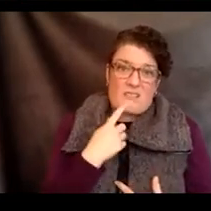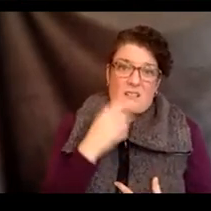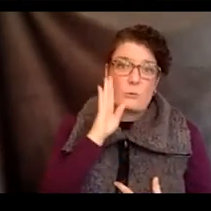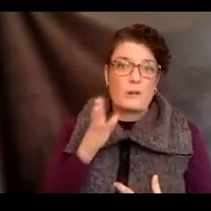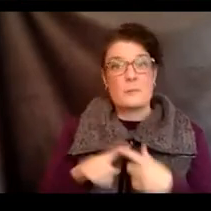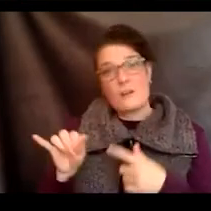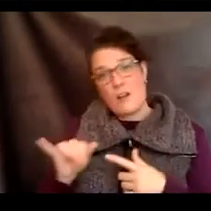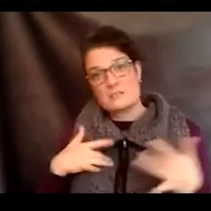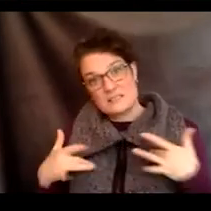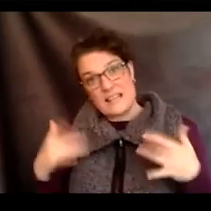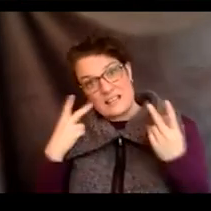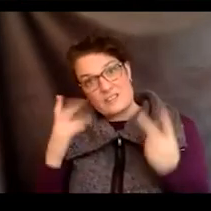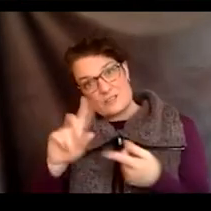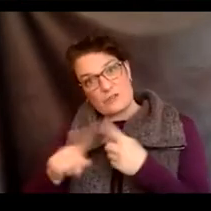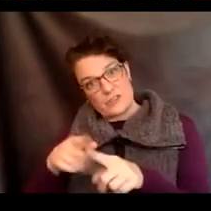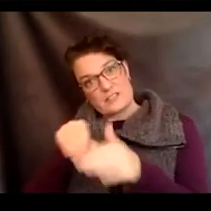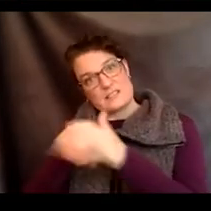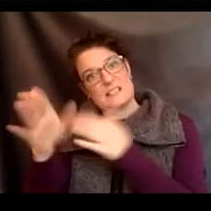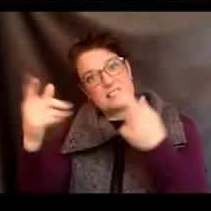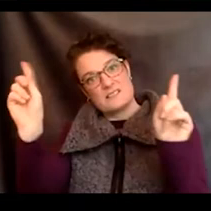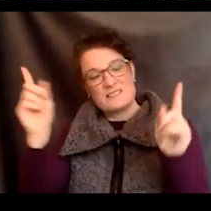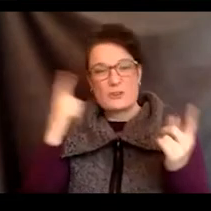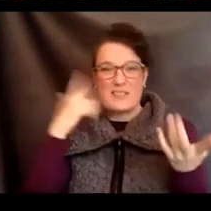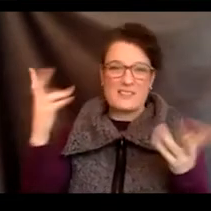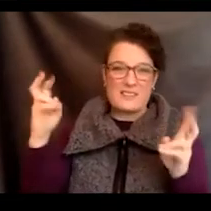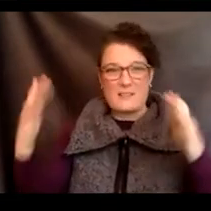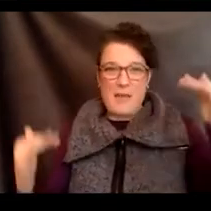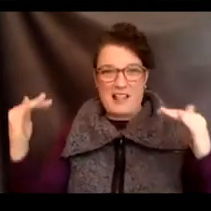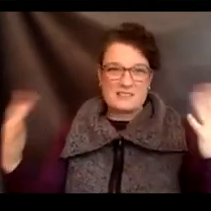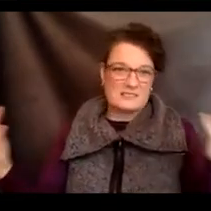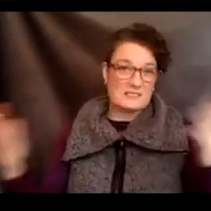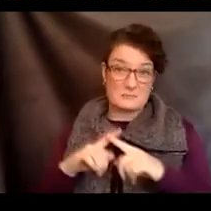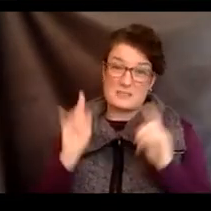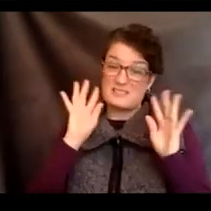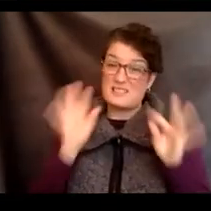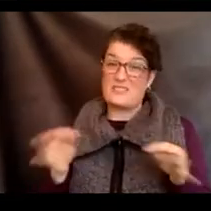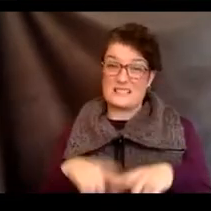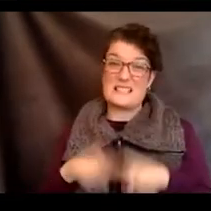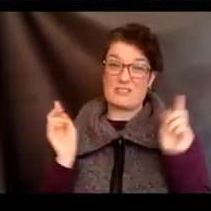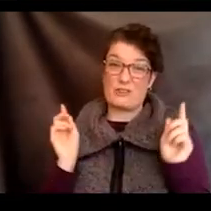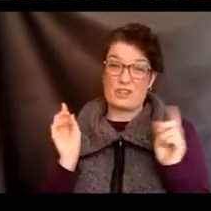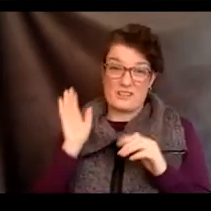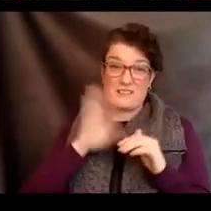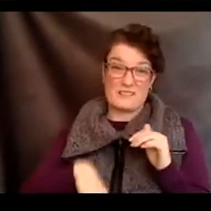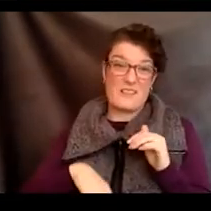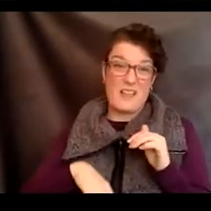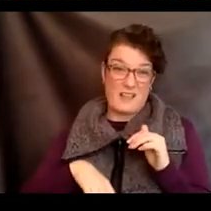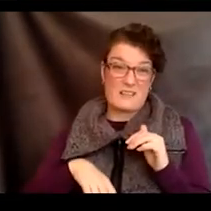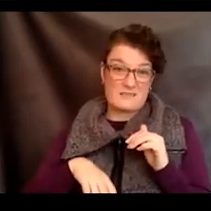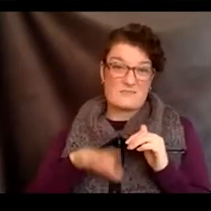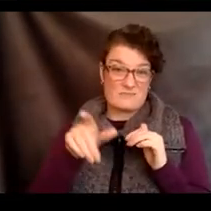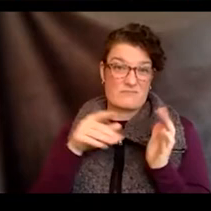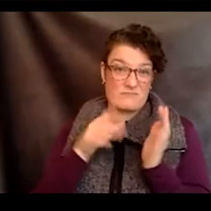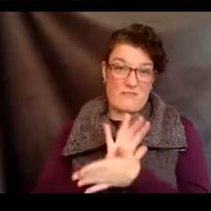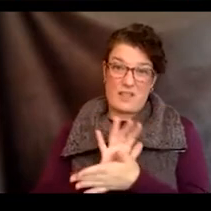really exciting to see your friends get in. So I think it's a balance, but definitely different from the experiences of the students in the film.